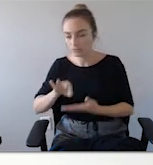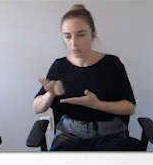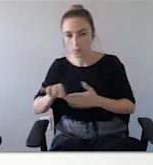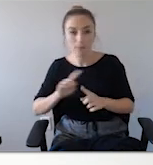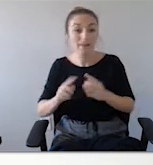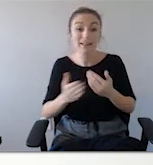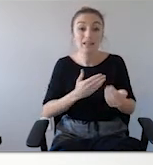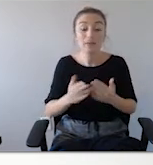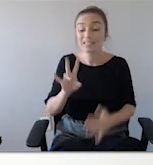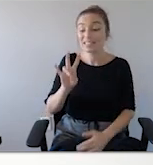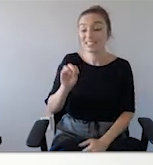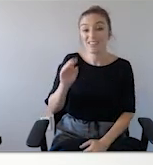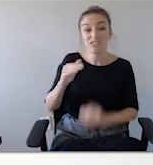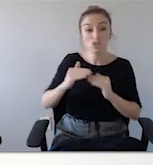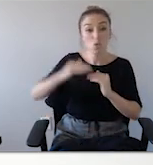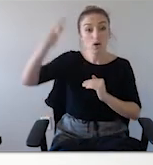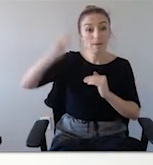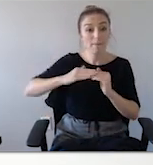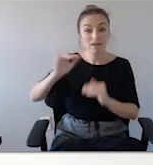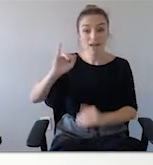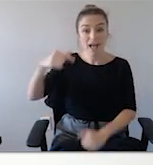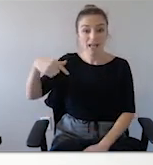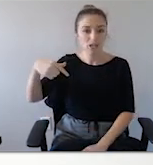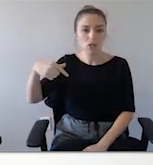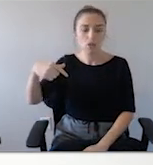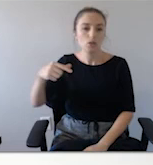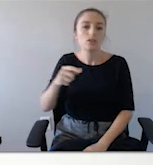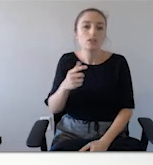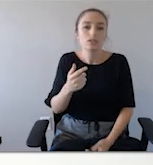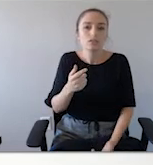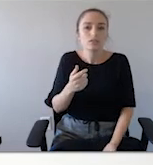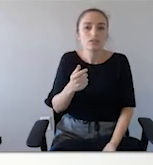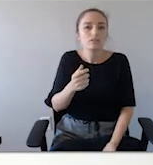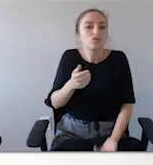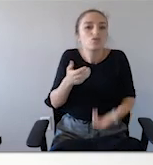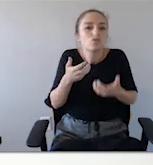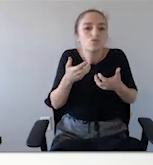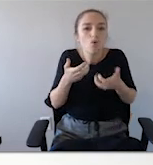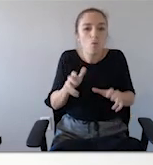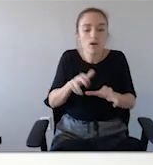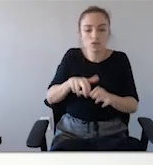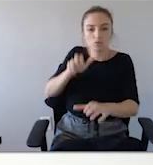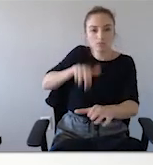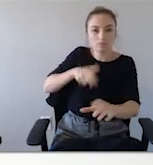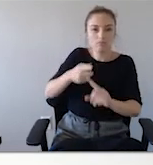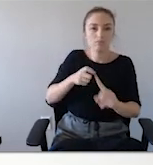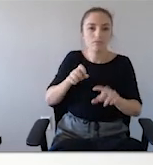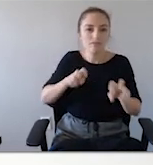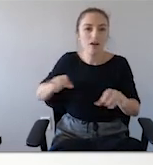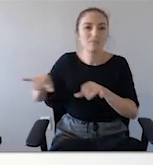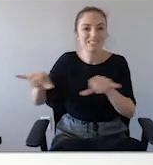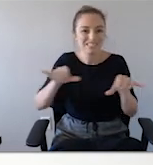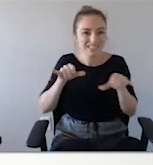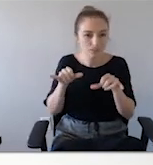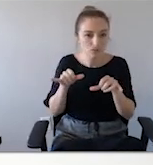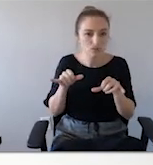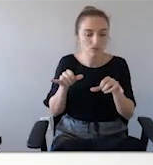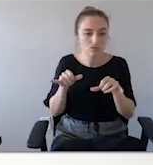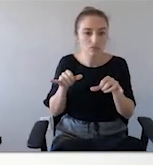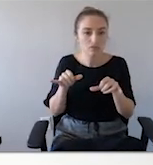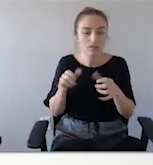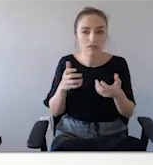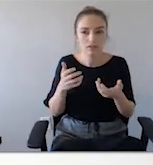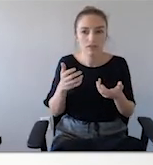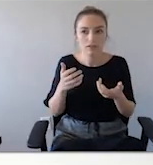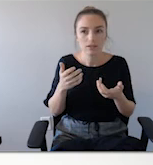removed from regular standards, but they shouldn't easily be removed from standards. So that's a serious conversation. If they have a 70 or 71 IQ, that conversation